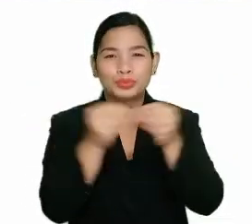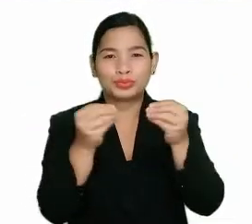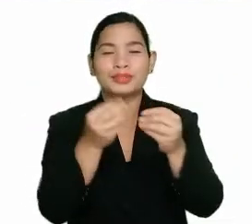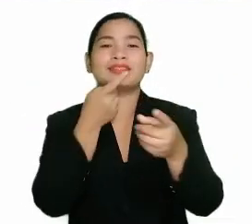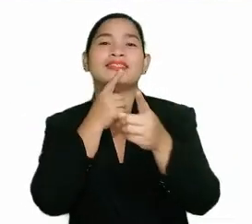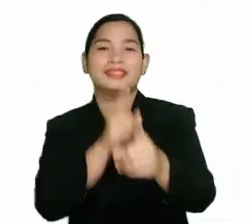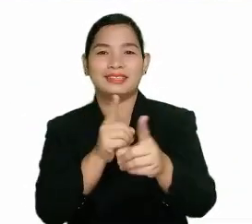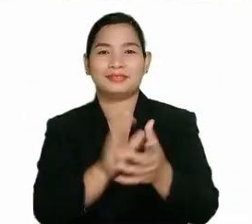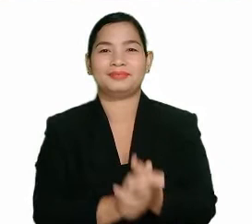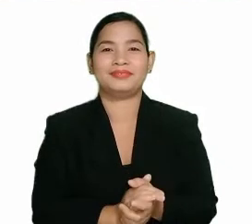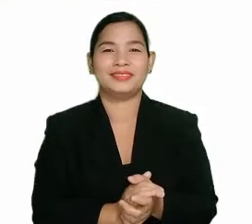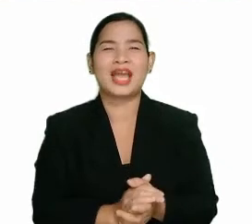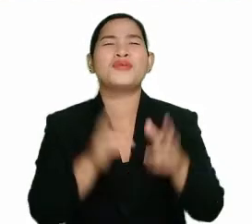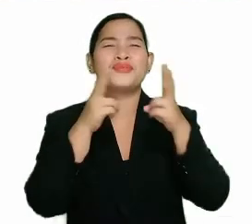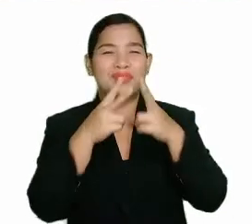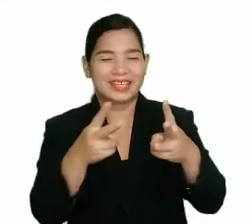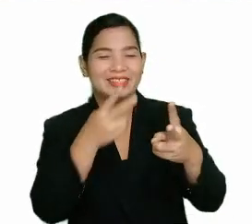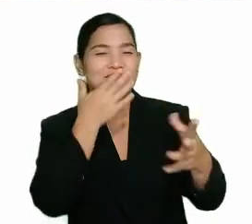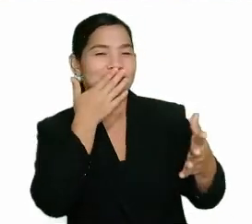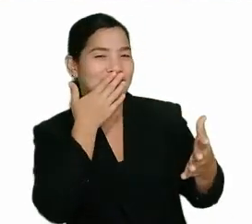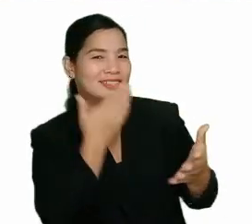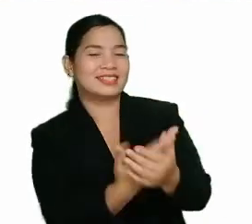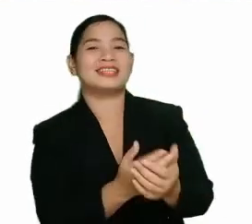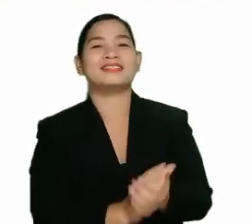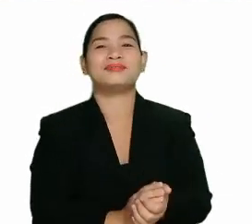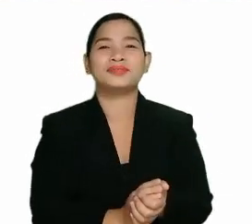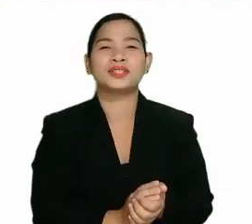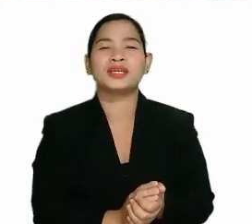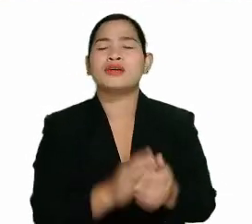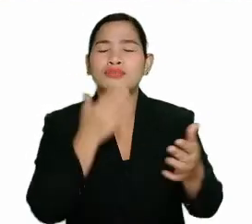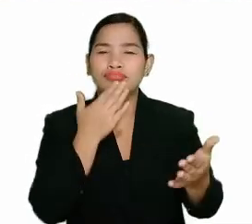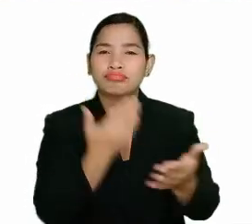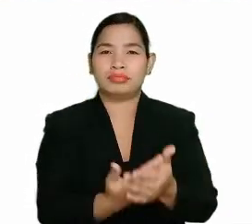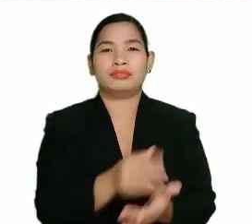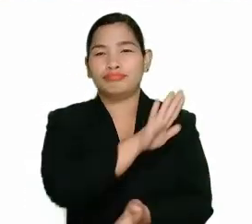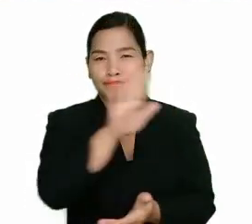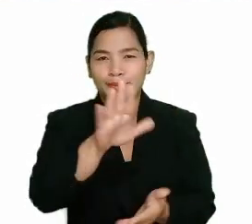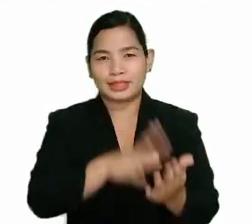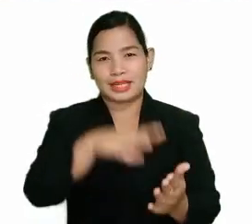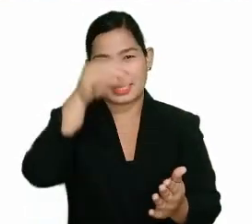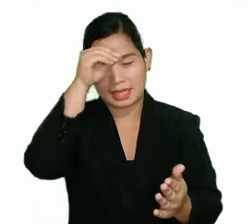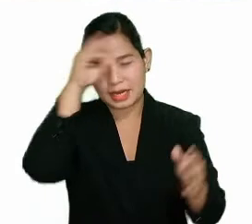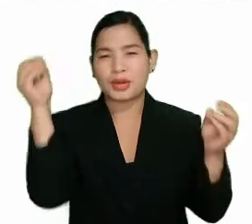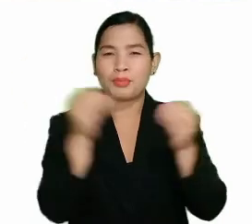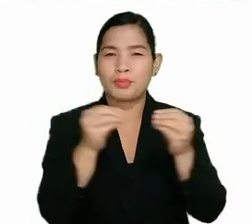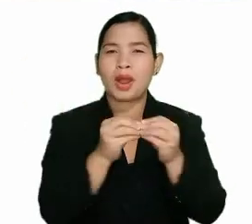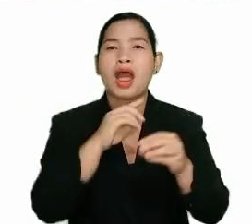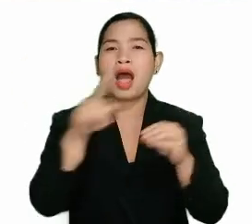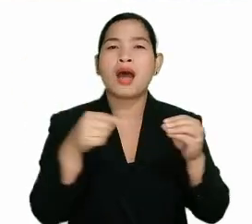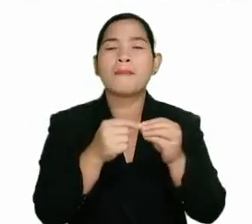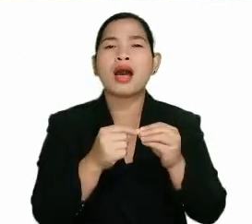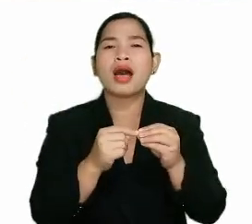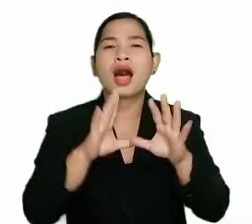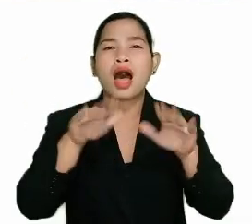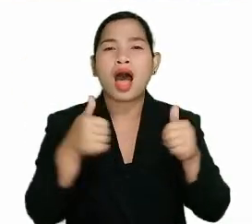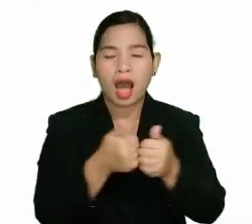further. Good job! It is good that you are learning a lot about what makes our body work.